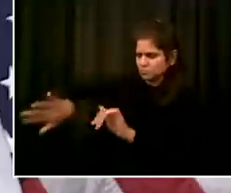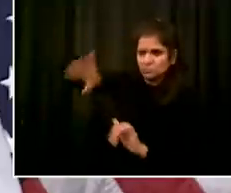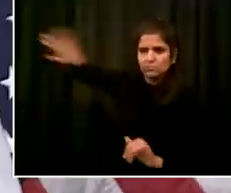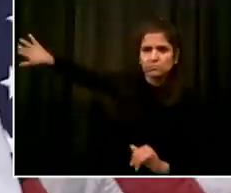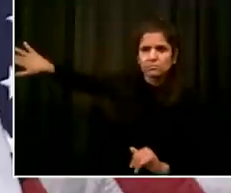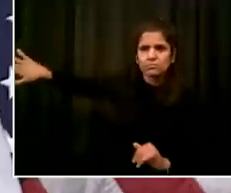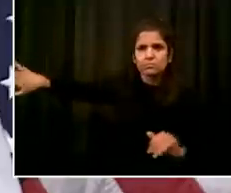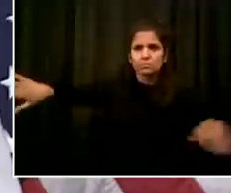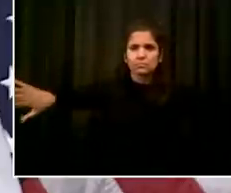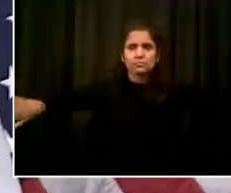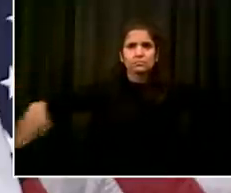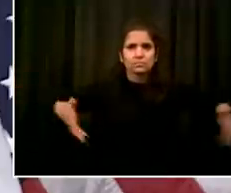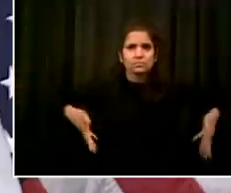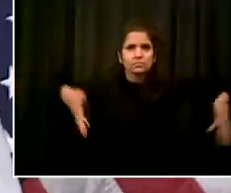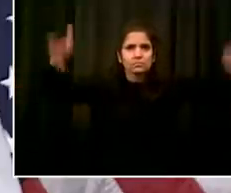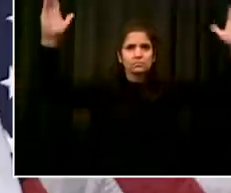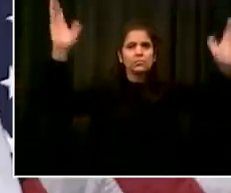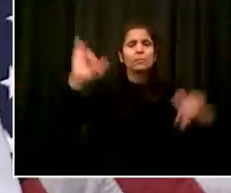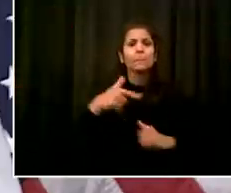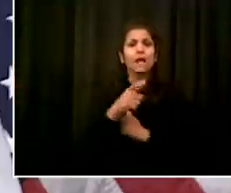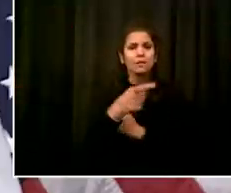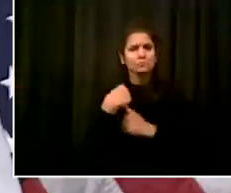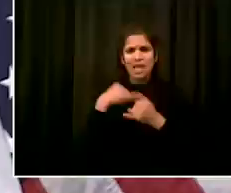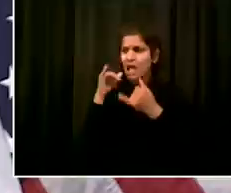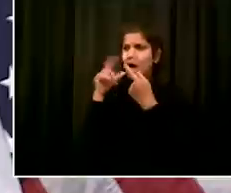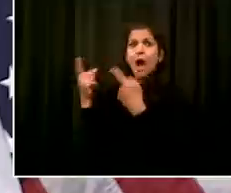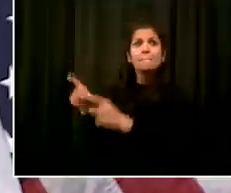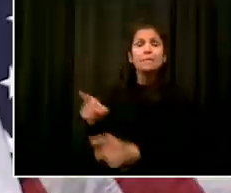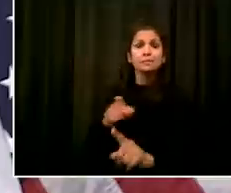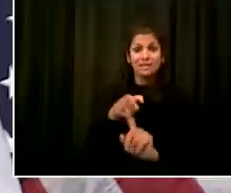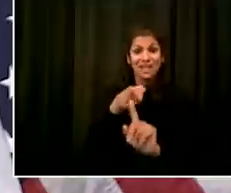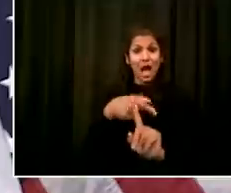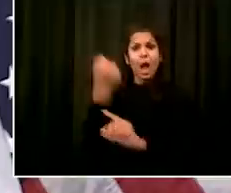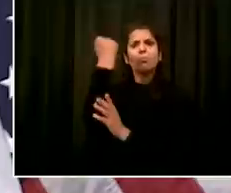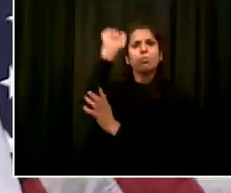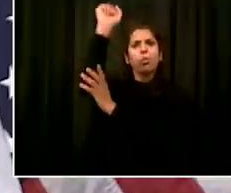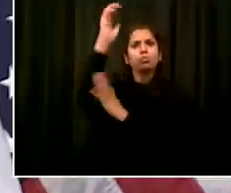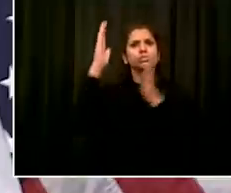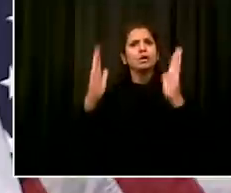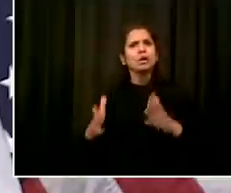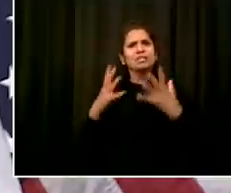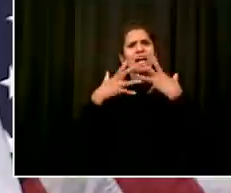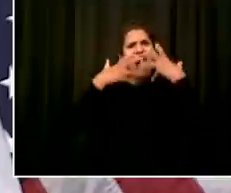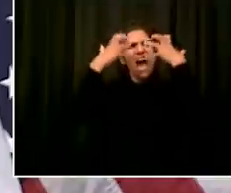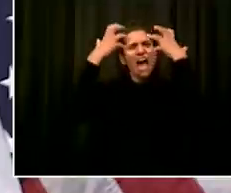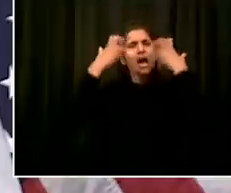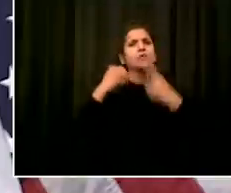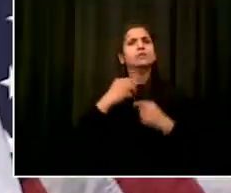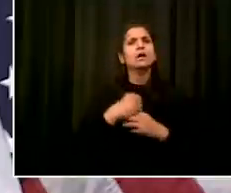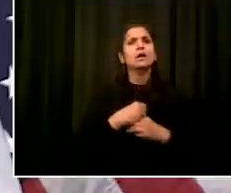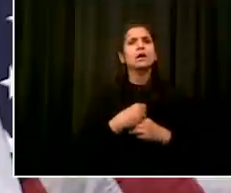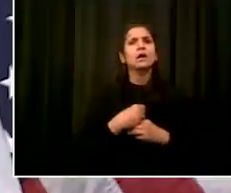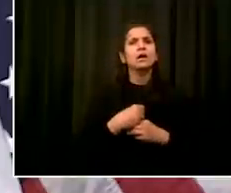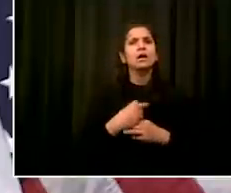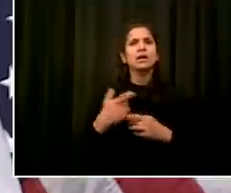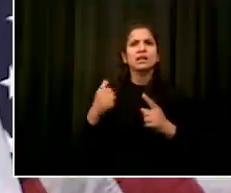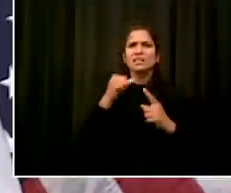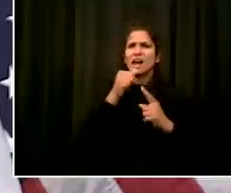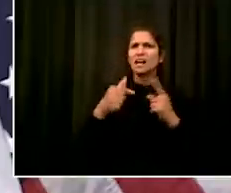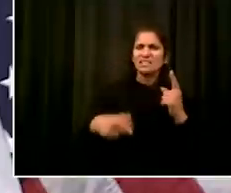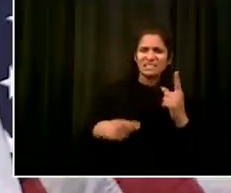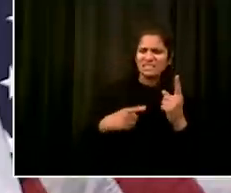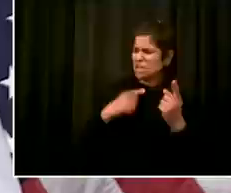here, the bigger, better in terms of our souls, our nature as humans. They were going to be the moral force that came forward and